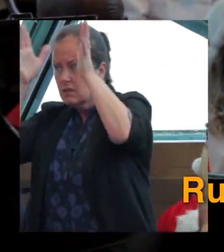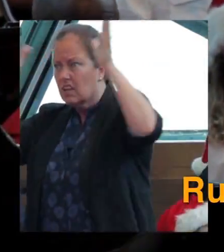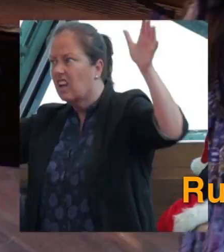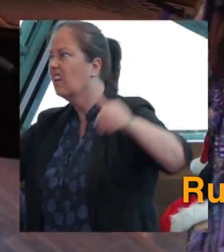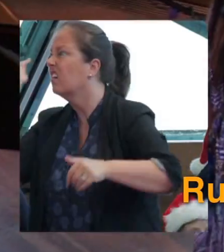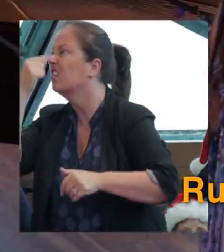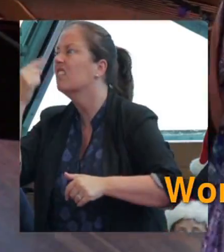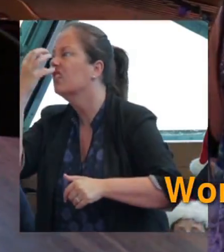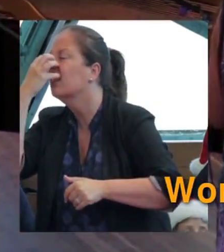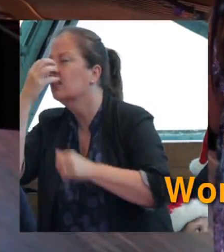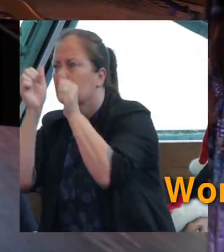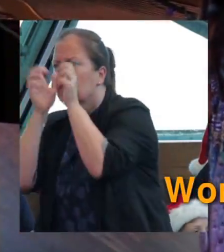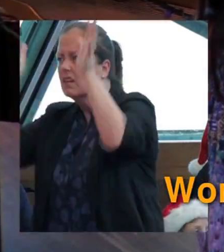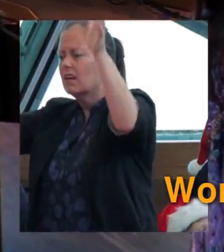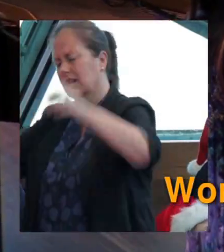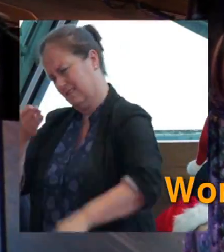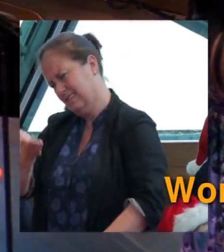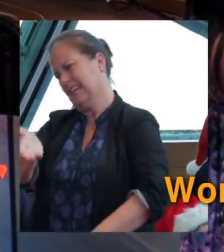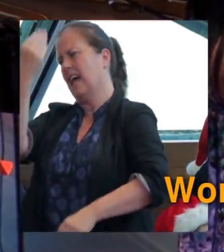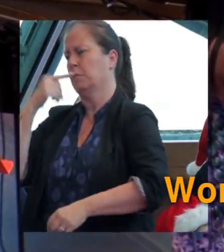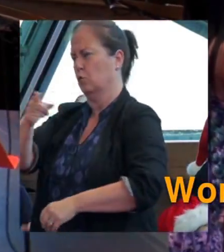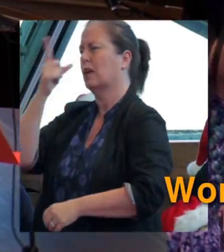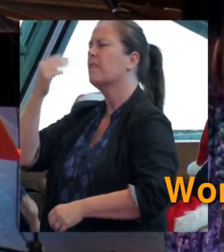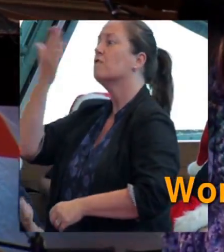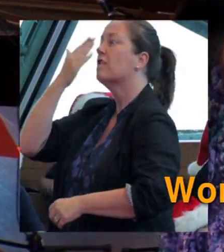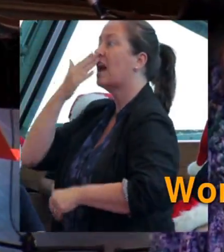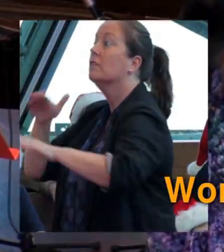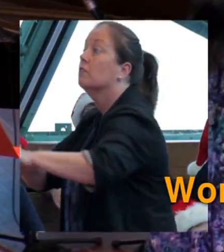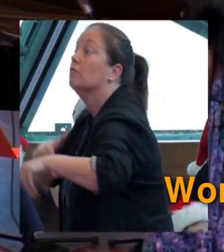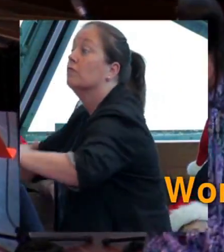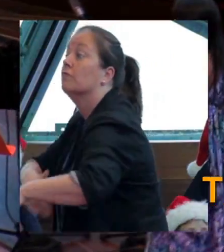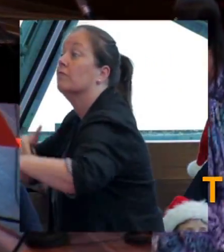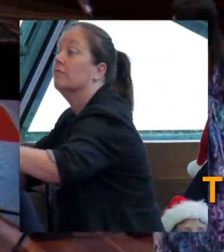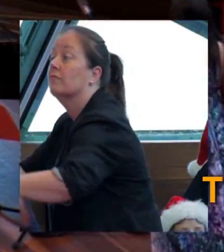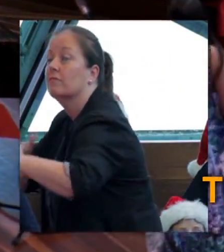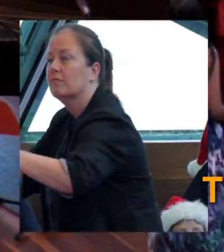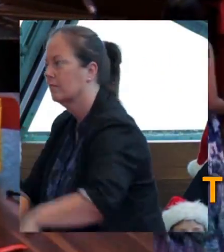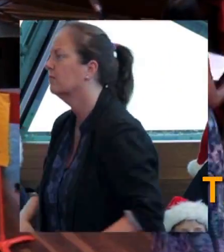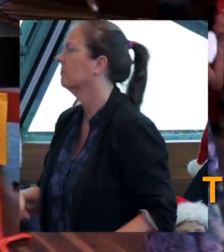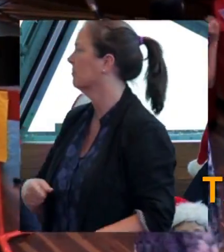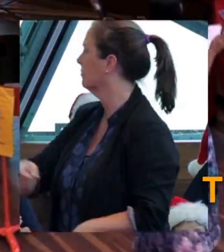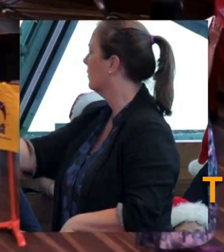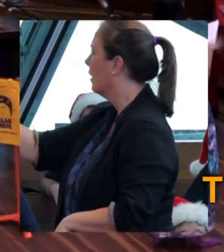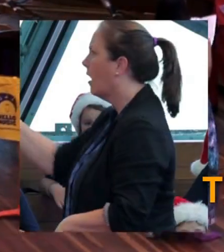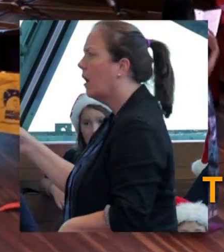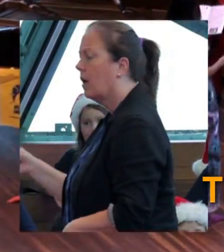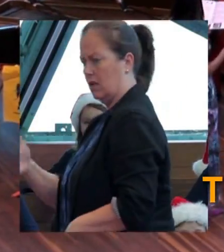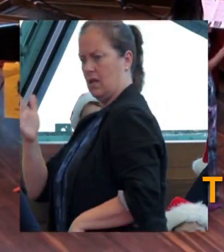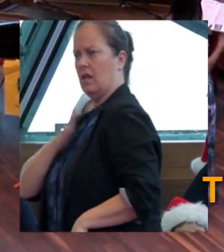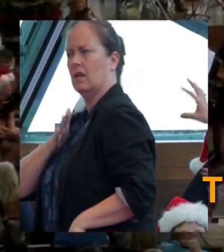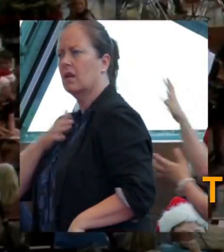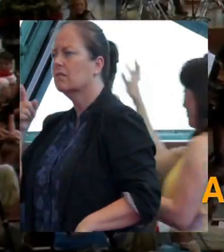so bright, won't you guide my sleigh tonight? Then how the reindeer loved